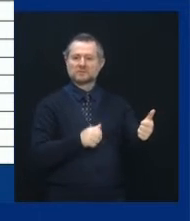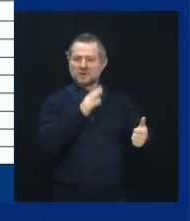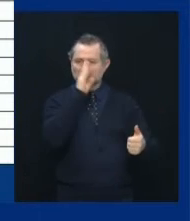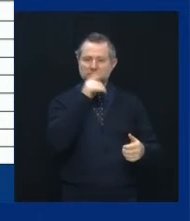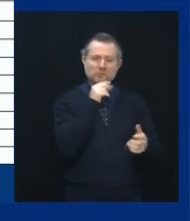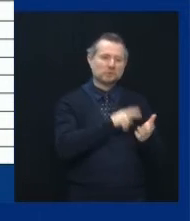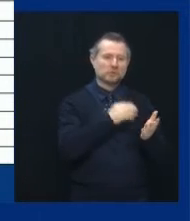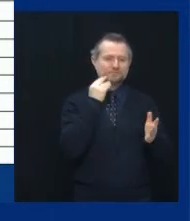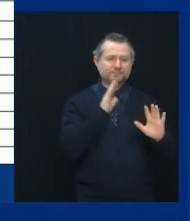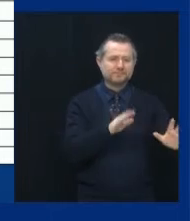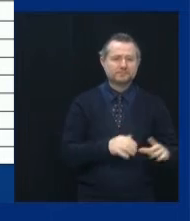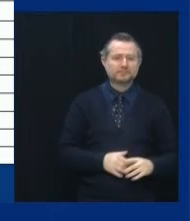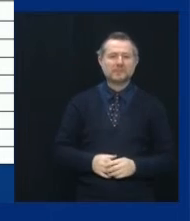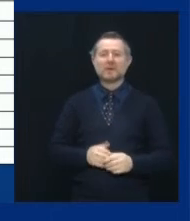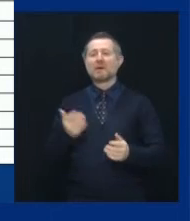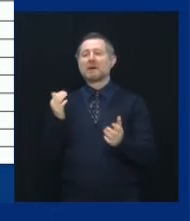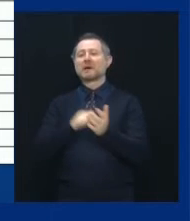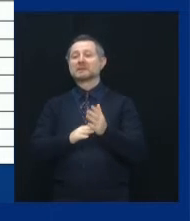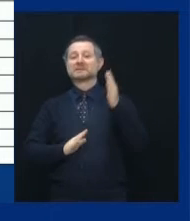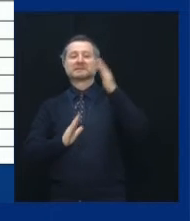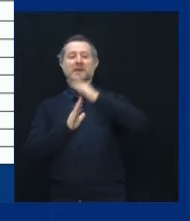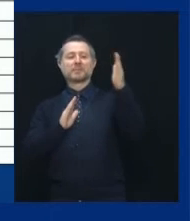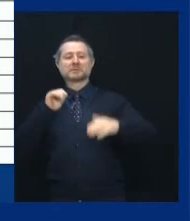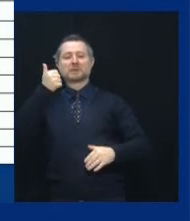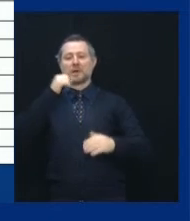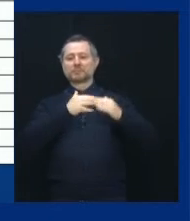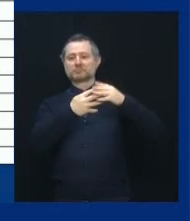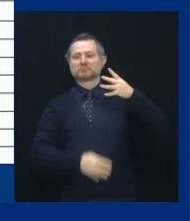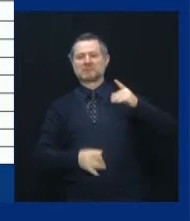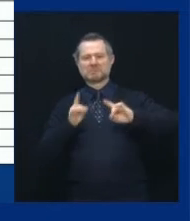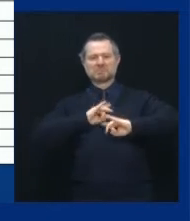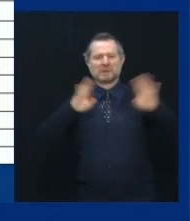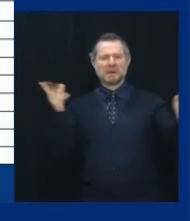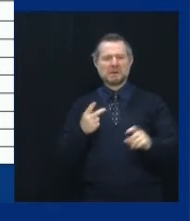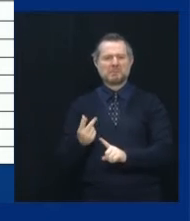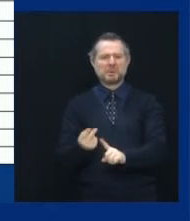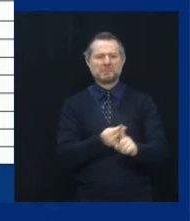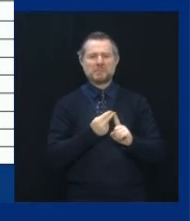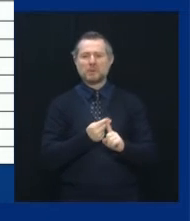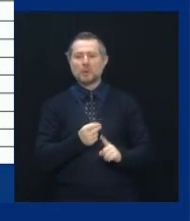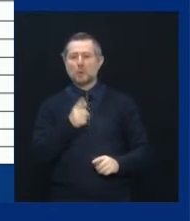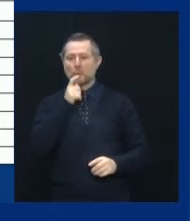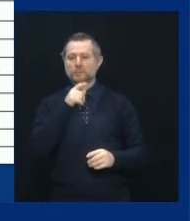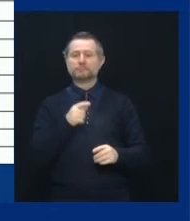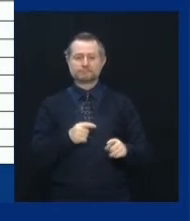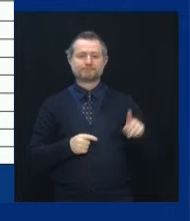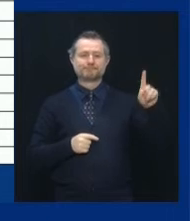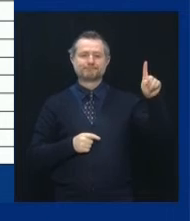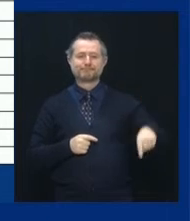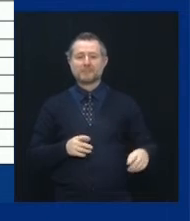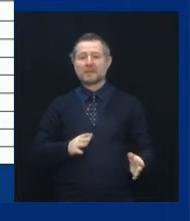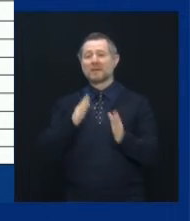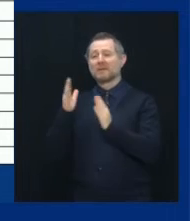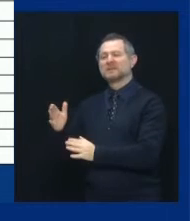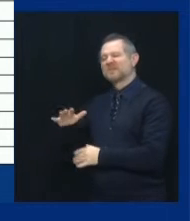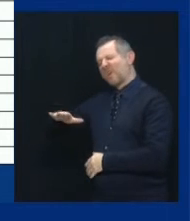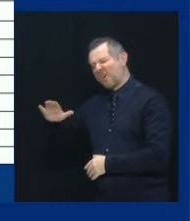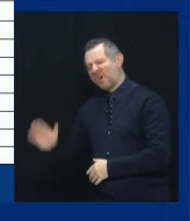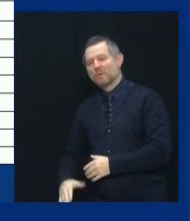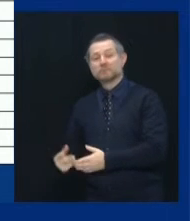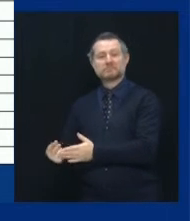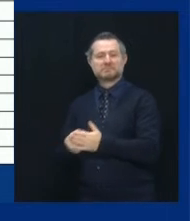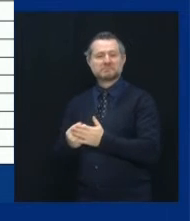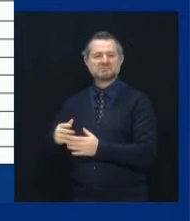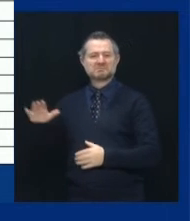again, the top 10 performing hospitals in terms of vaccinations, and the bottom